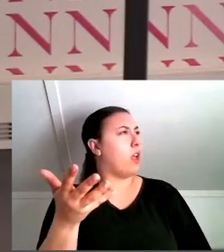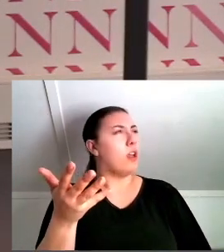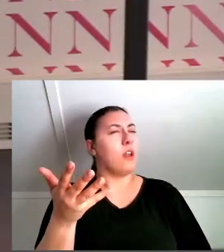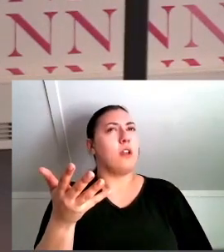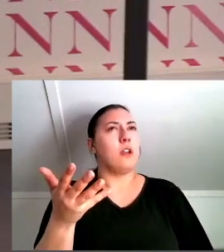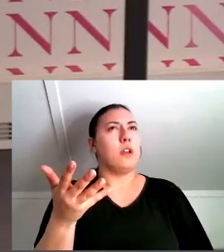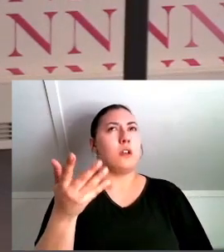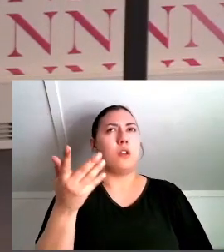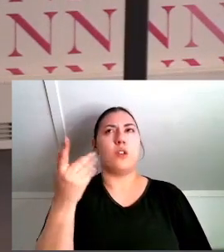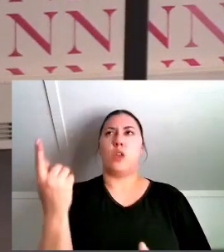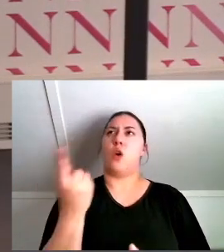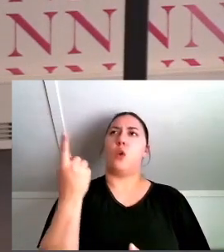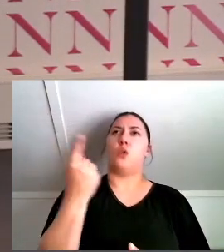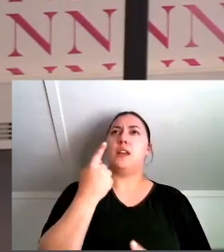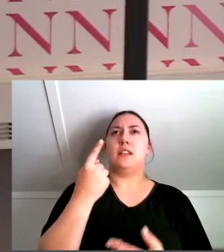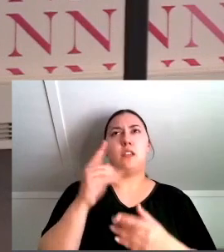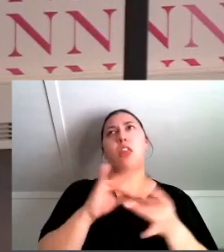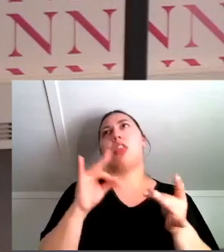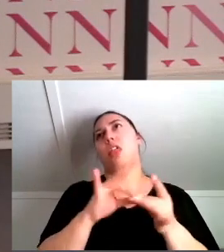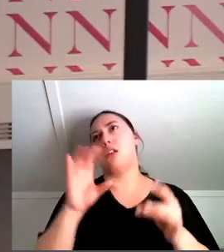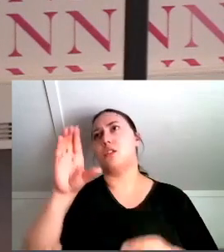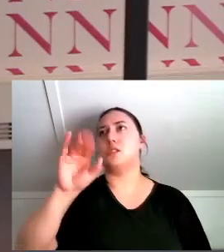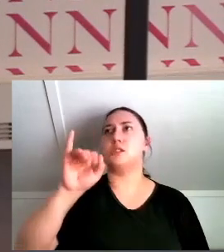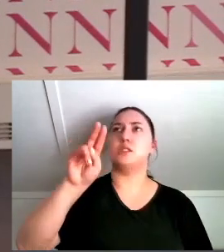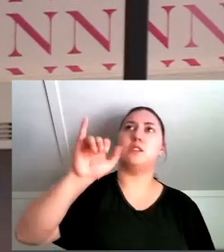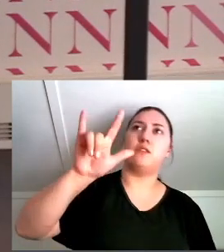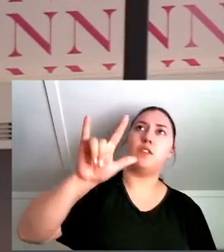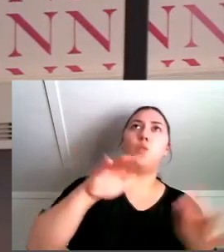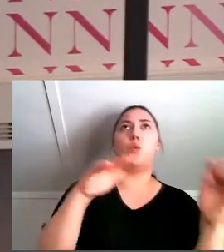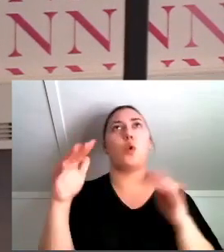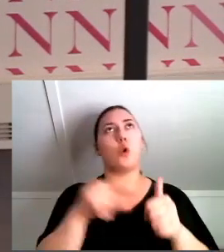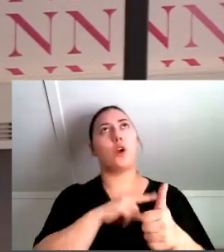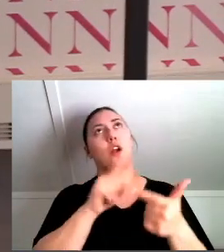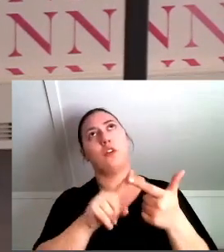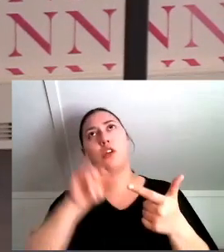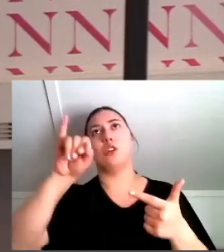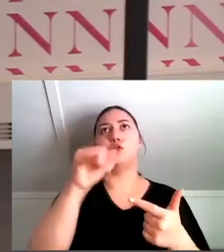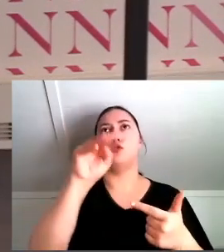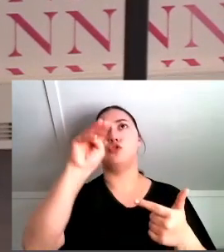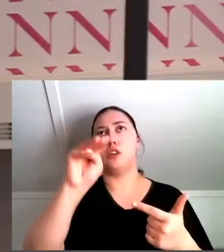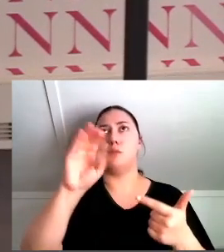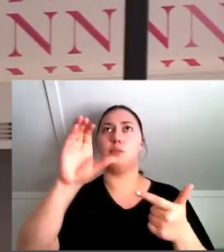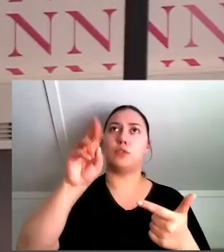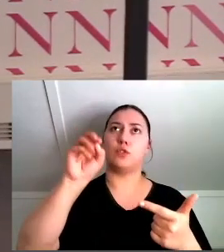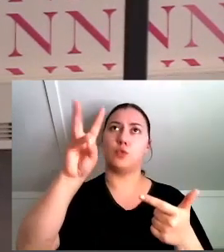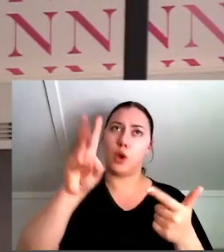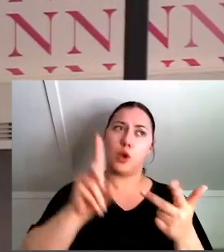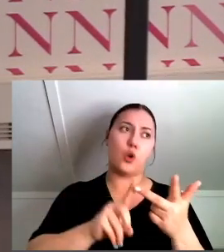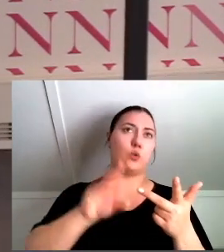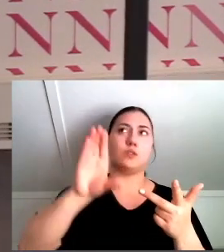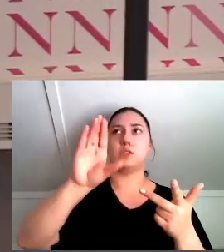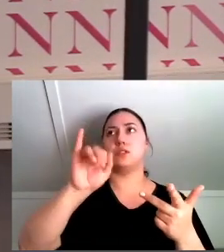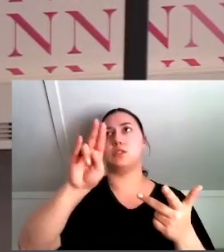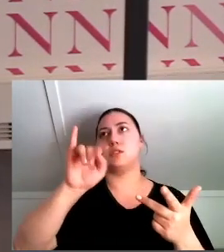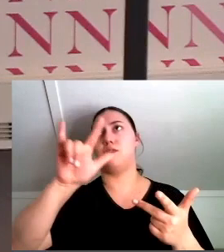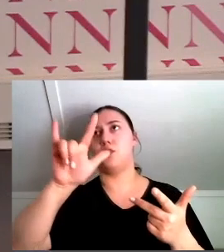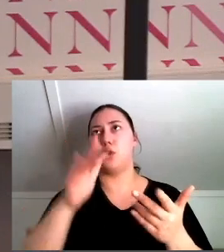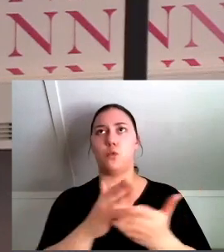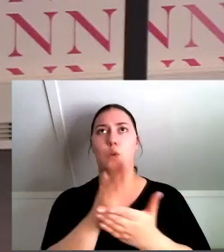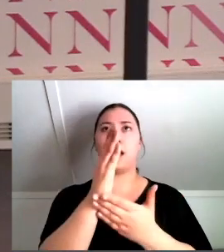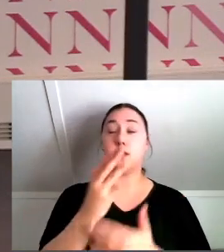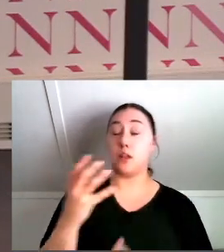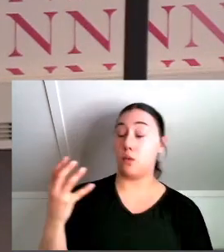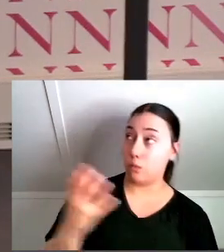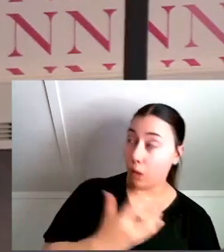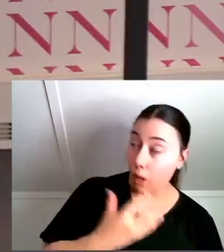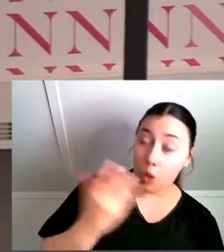do is say, like, Civil War, Jim Crow, Civil Rights. And I'm like, well, geez, they skipped over a lot. And when you're on